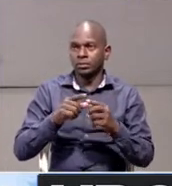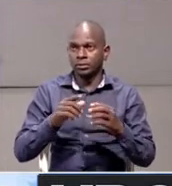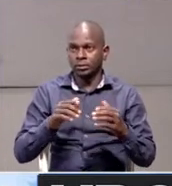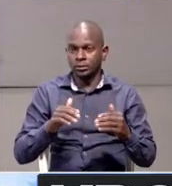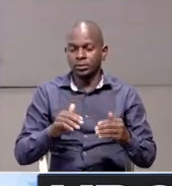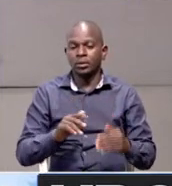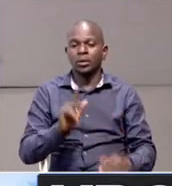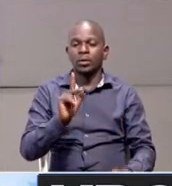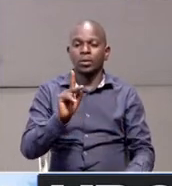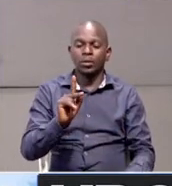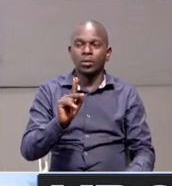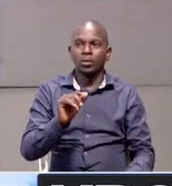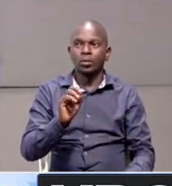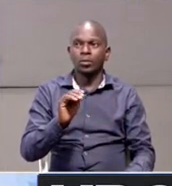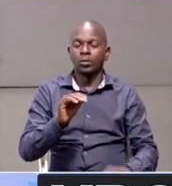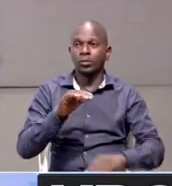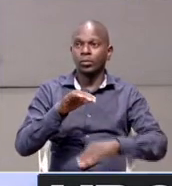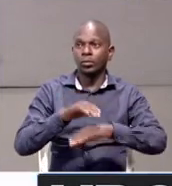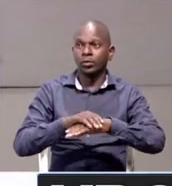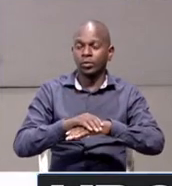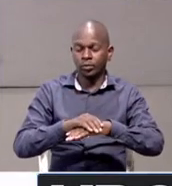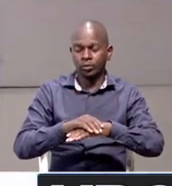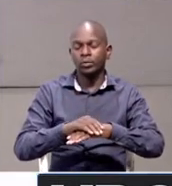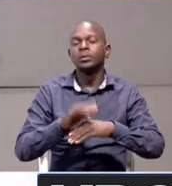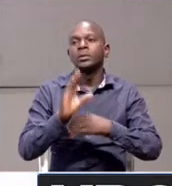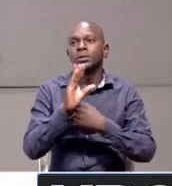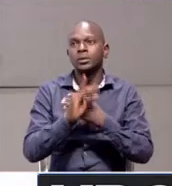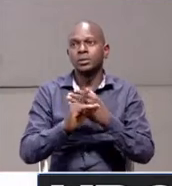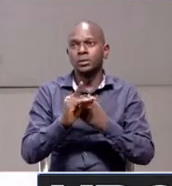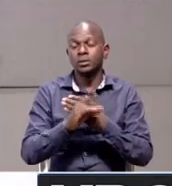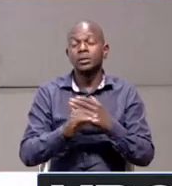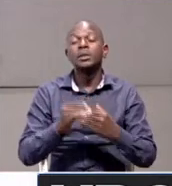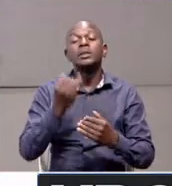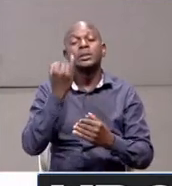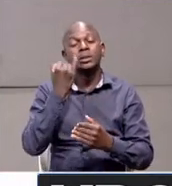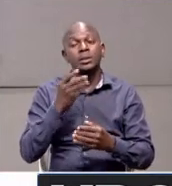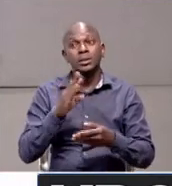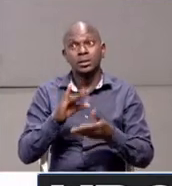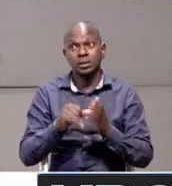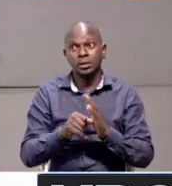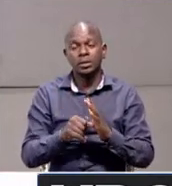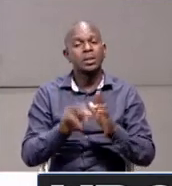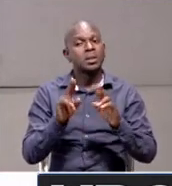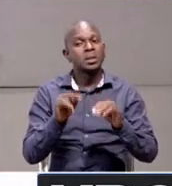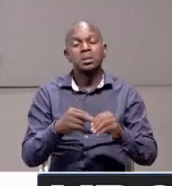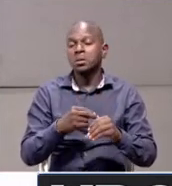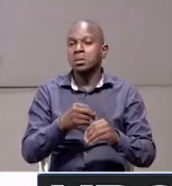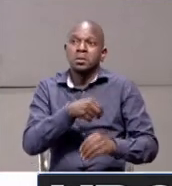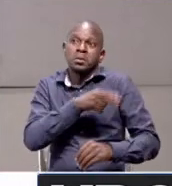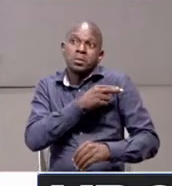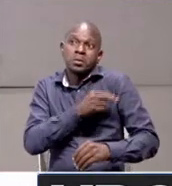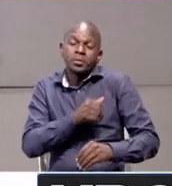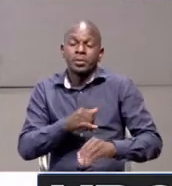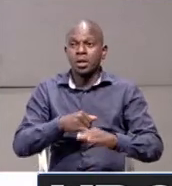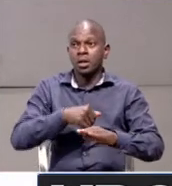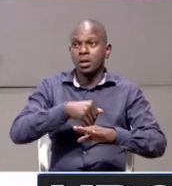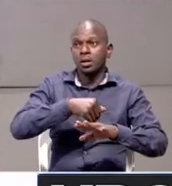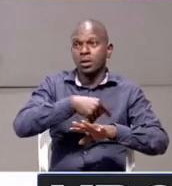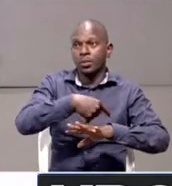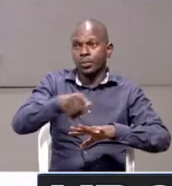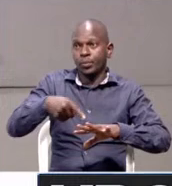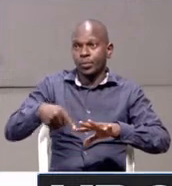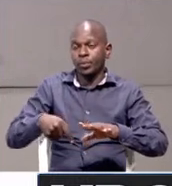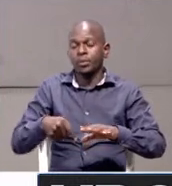Kobe sub-county, Mukono District, has become of concern. There's no functional hospital on the island. Patients